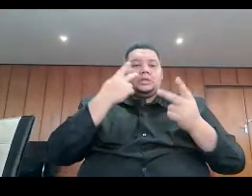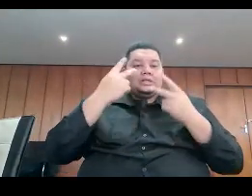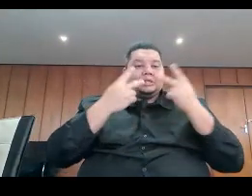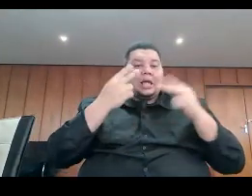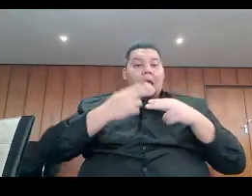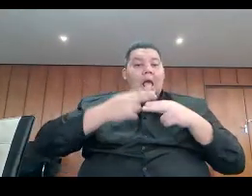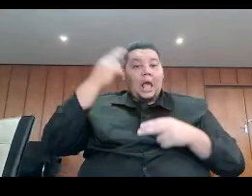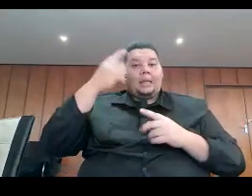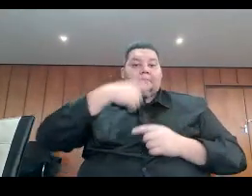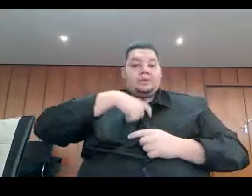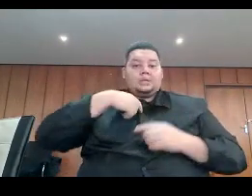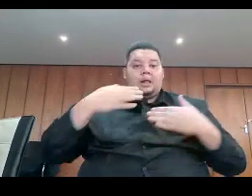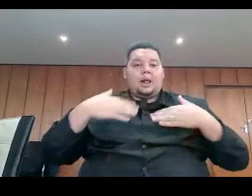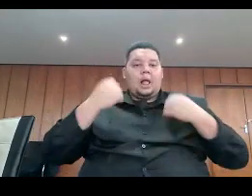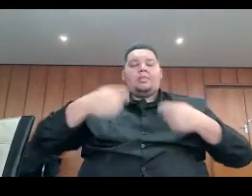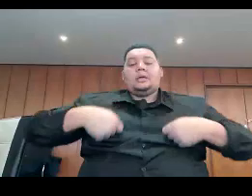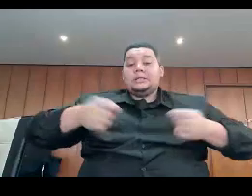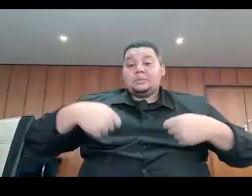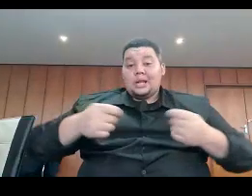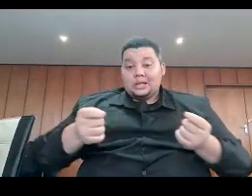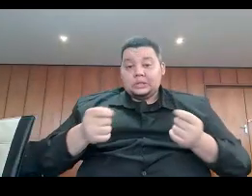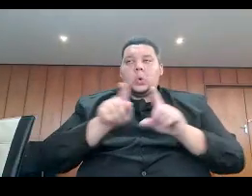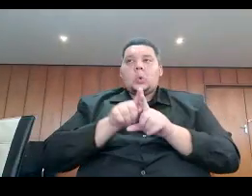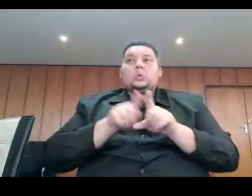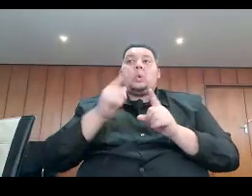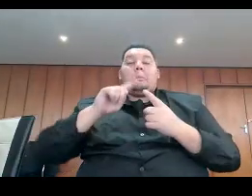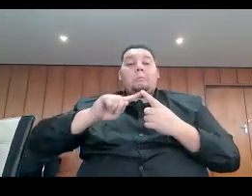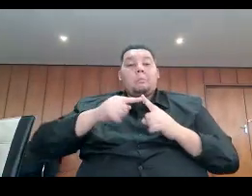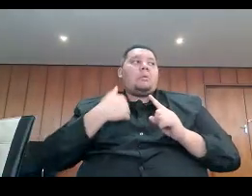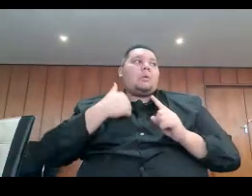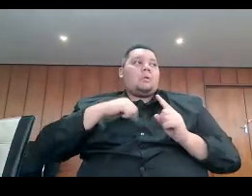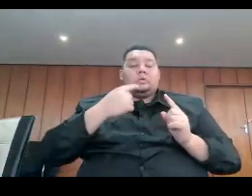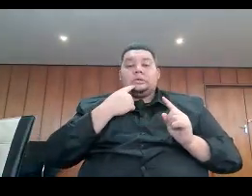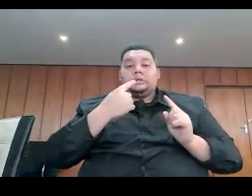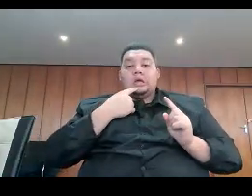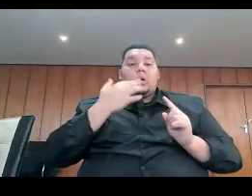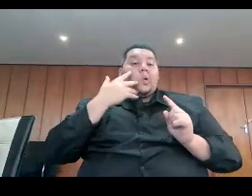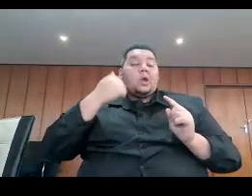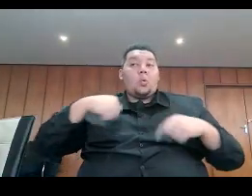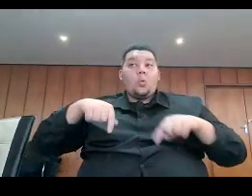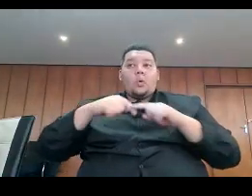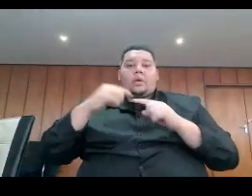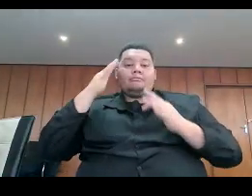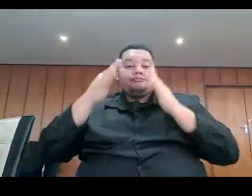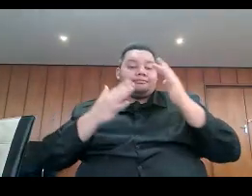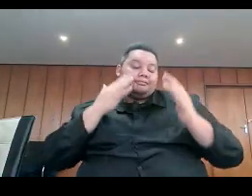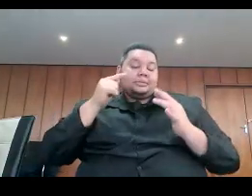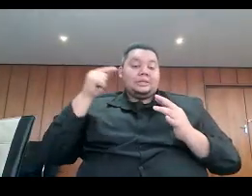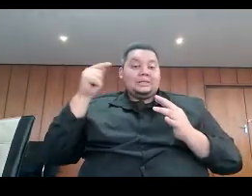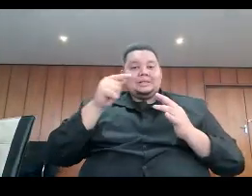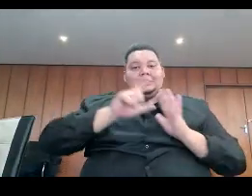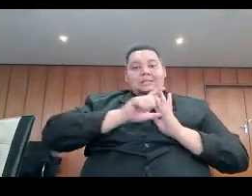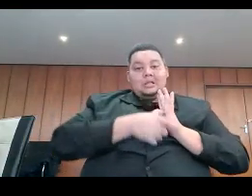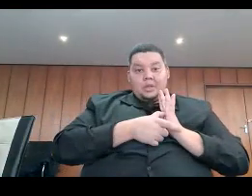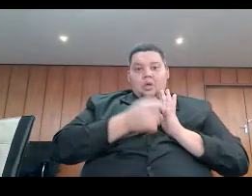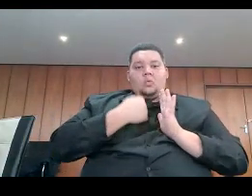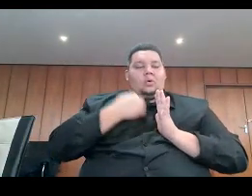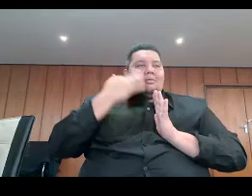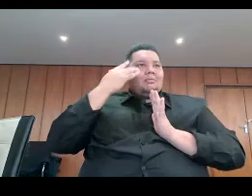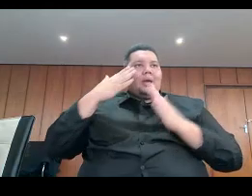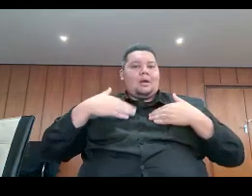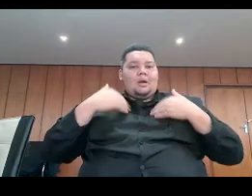personal health expenditure. And I do want to make a point of that because I think when we think about disabilities, we often even think about